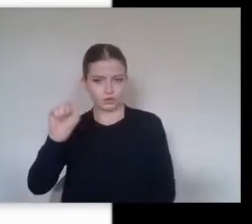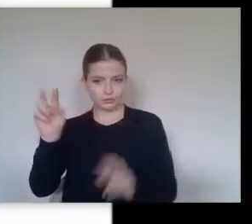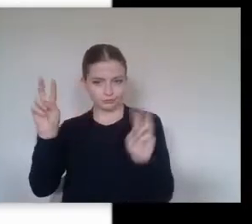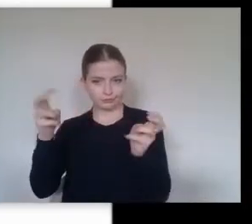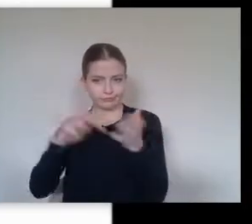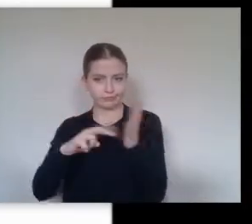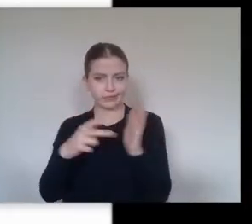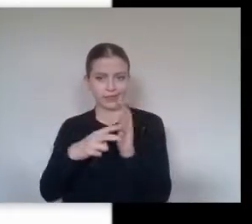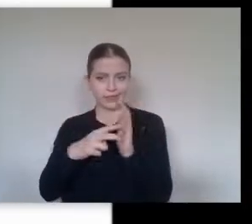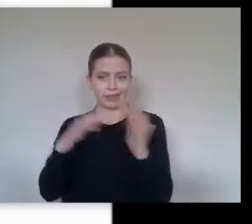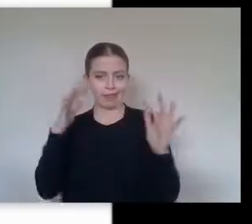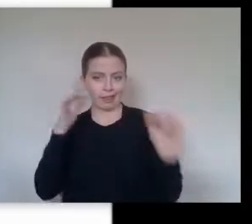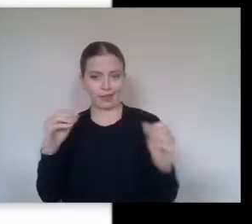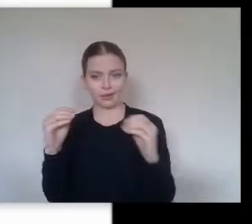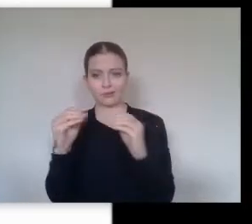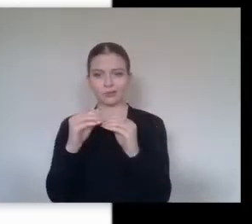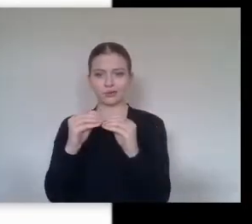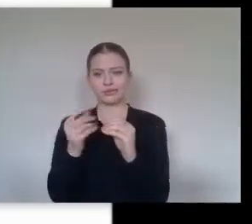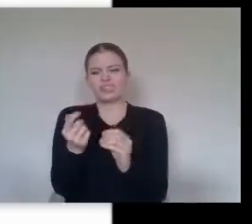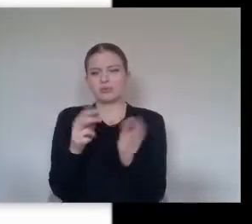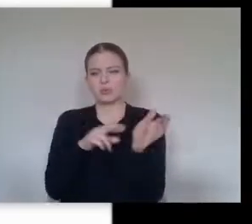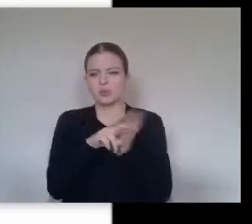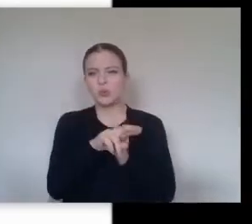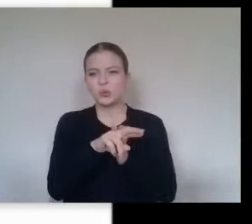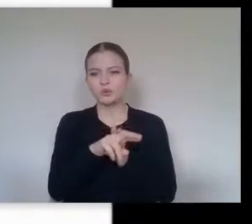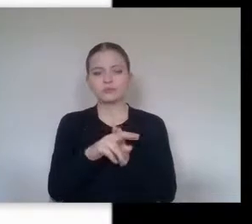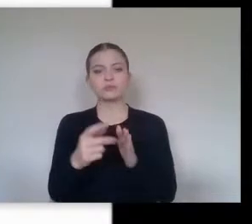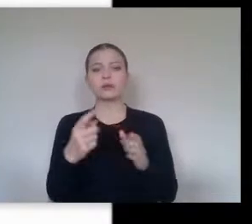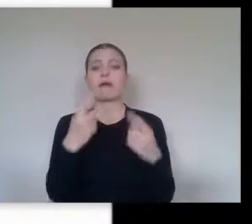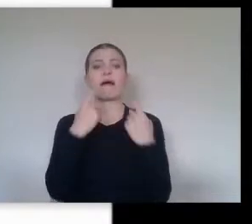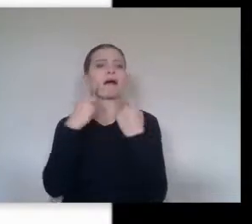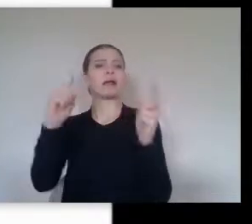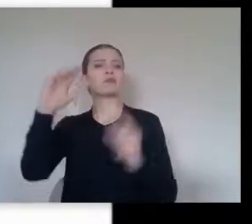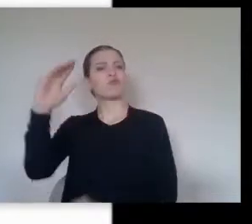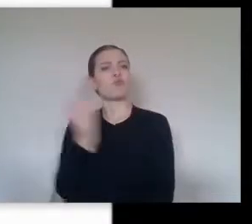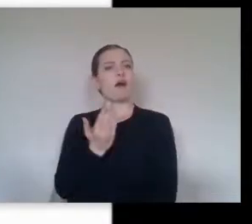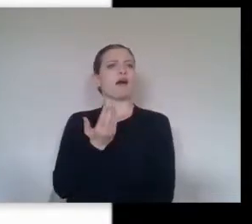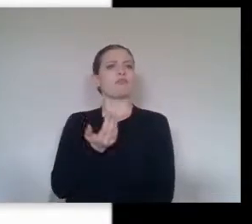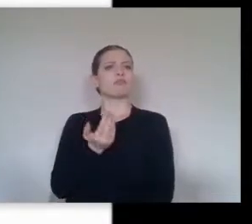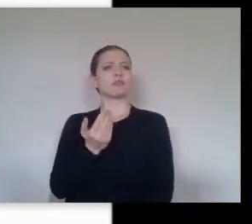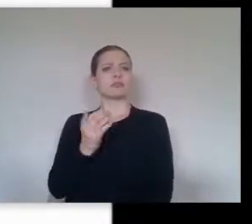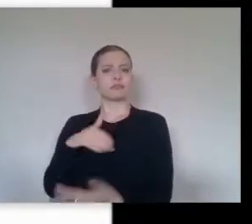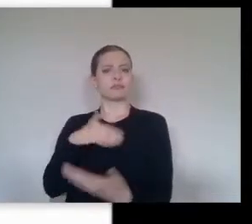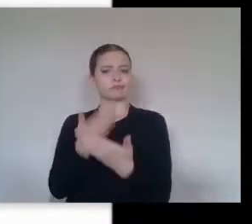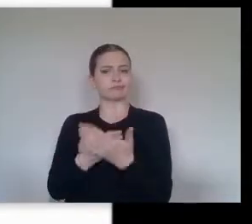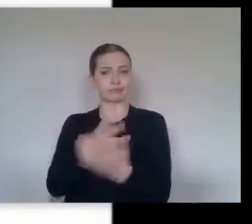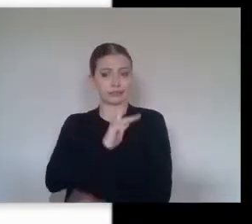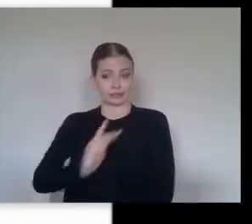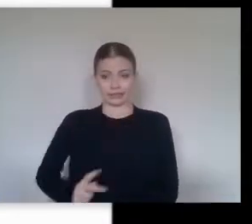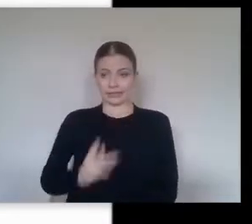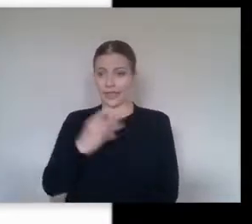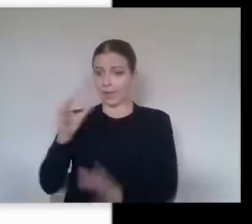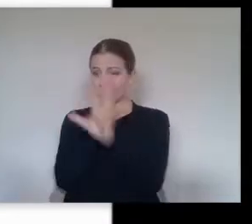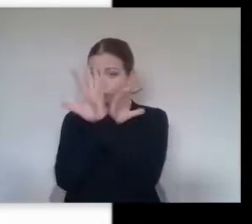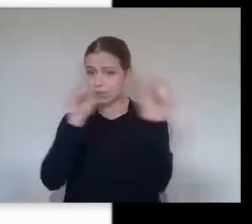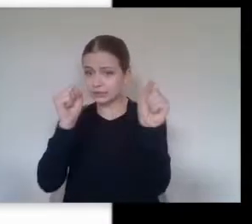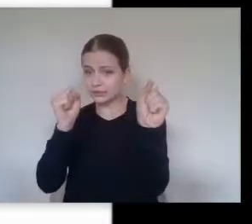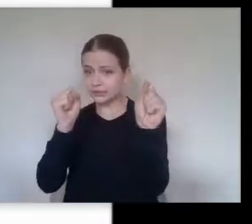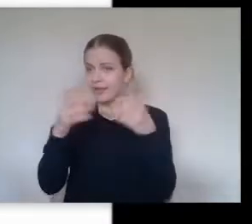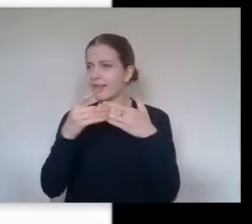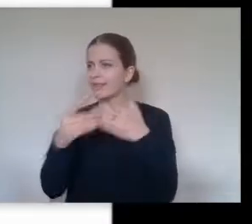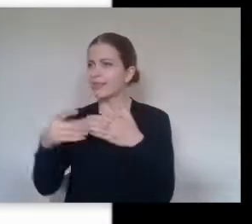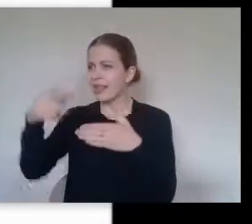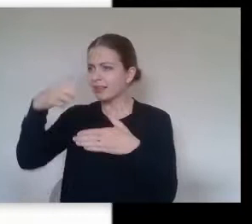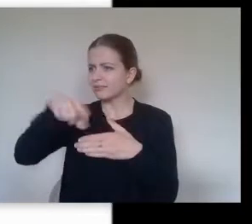arrogant rudeness. We announced the arrival of kings and presidents. We led soldiers into battle and held a parade when they got home.